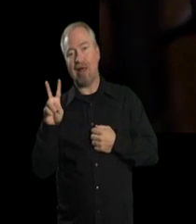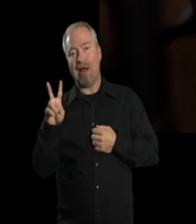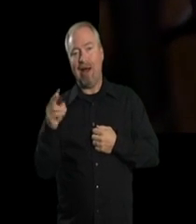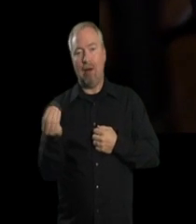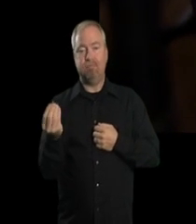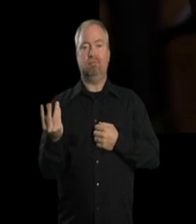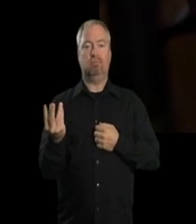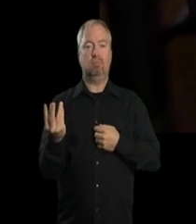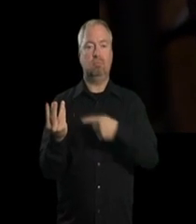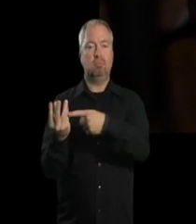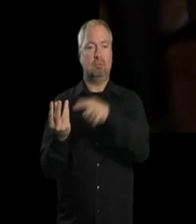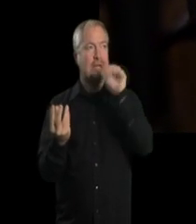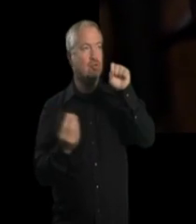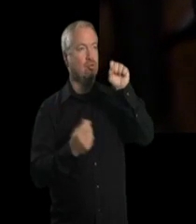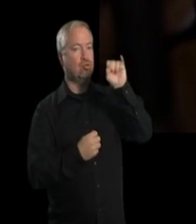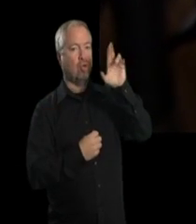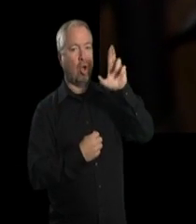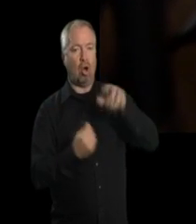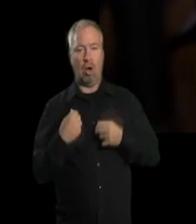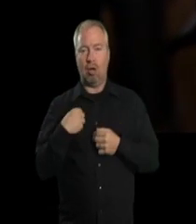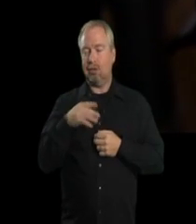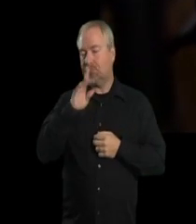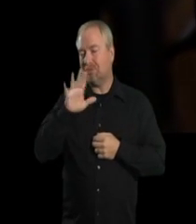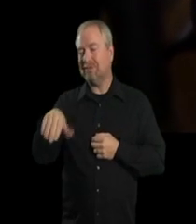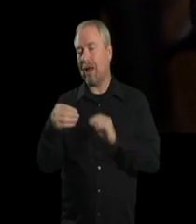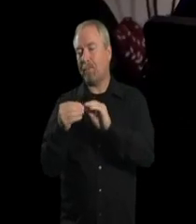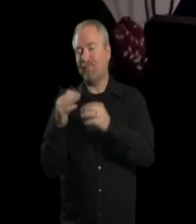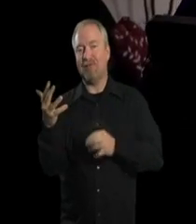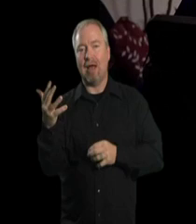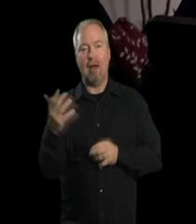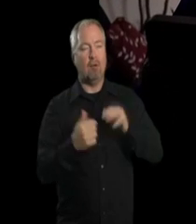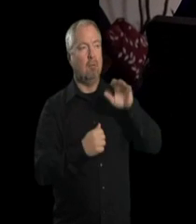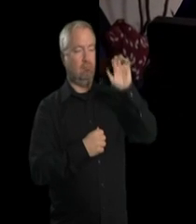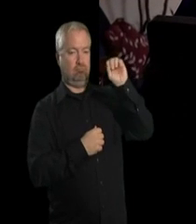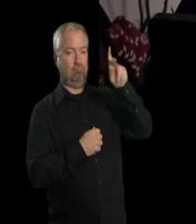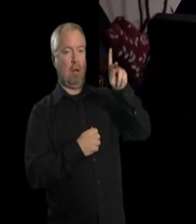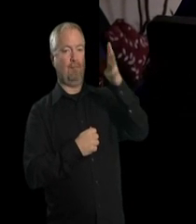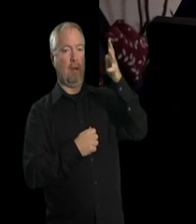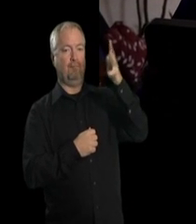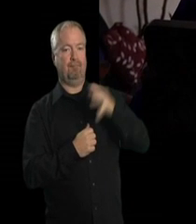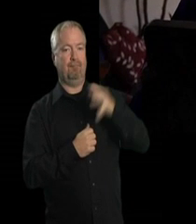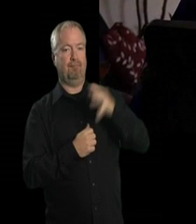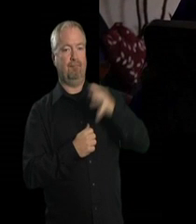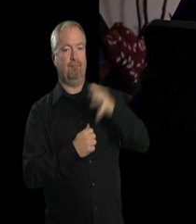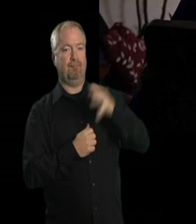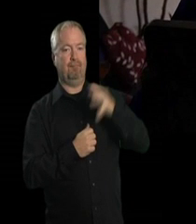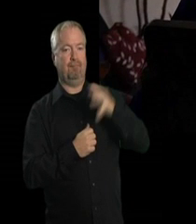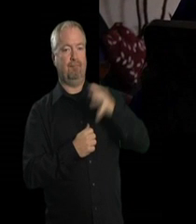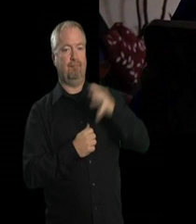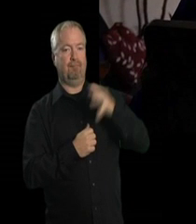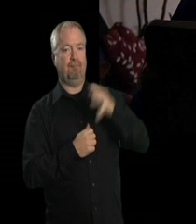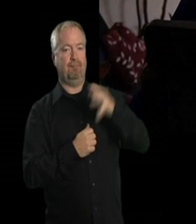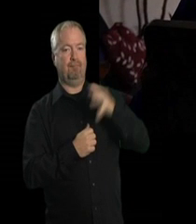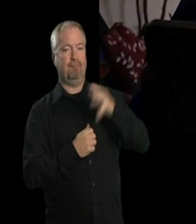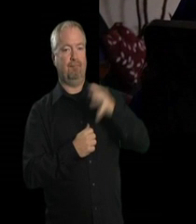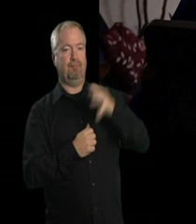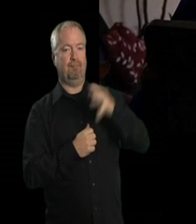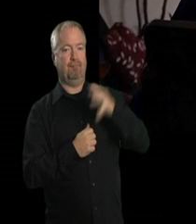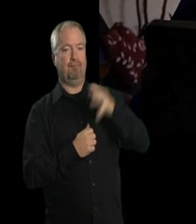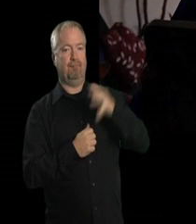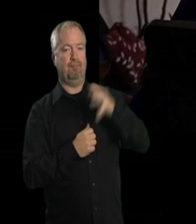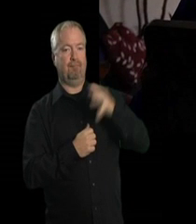system. TV. Yes, sir. Power. Down 5. He speaks into a device and his